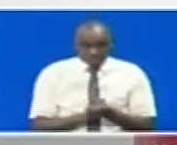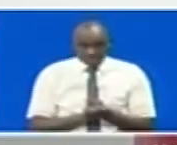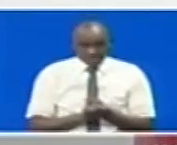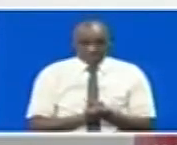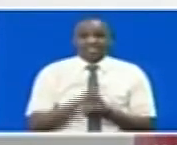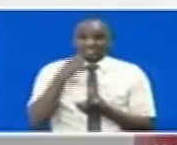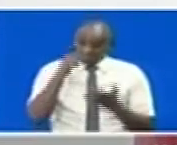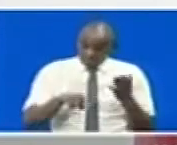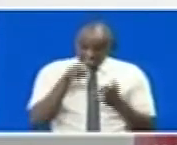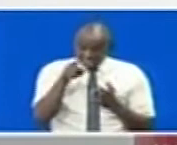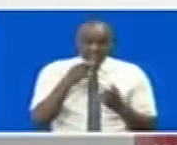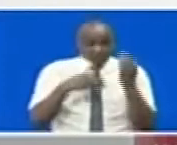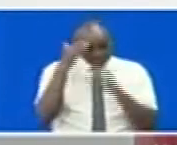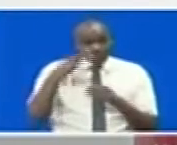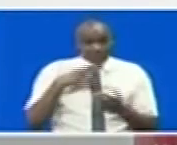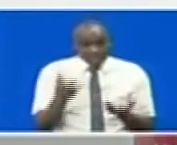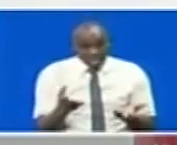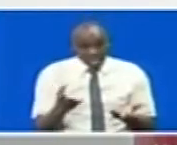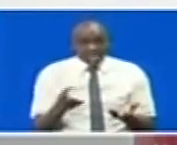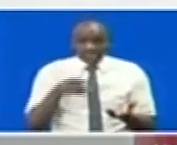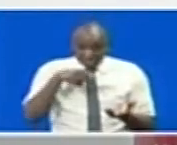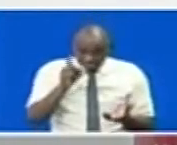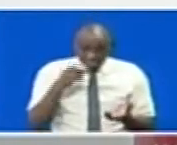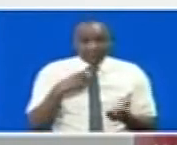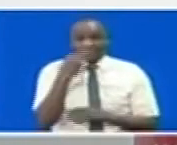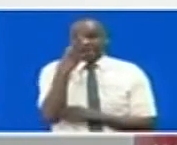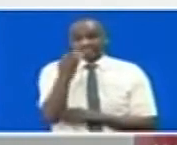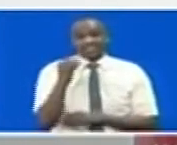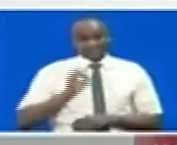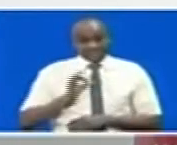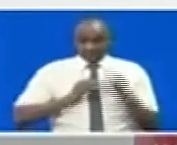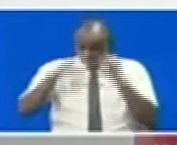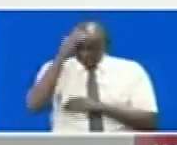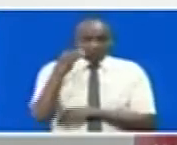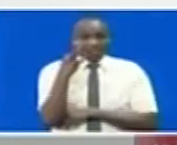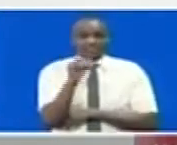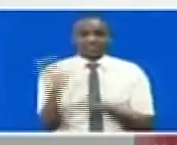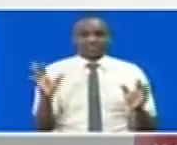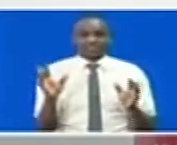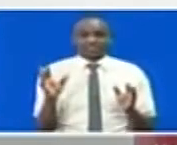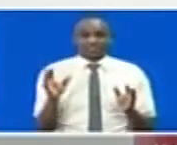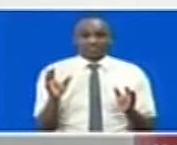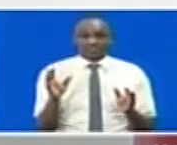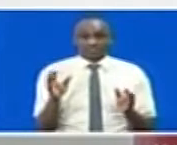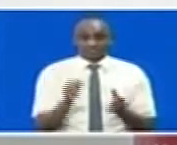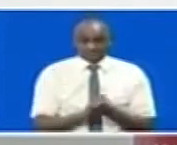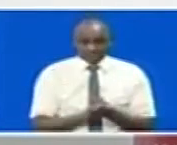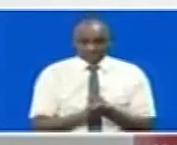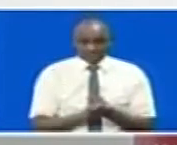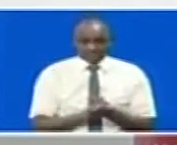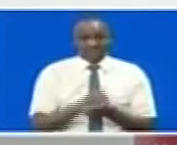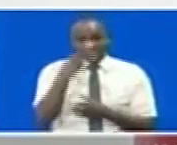Indeed, the professional staff are under 30. I mean under